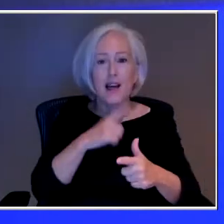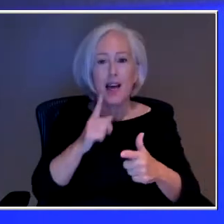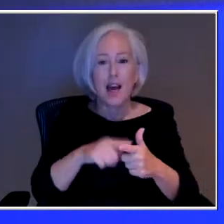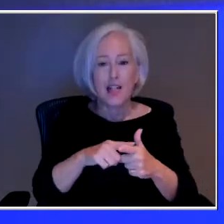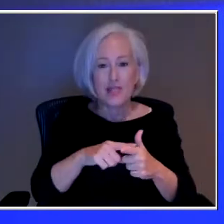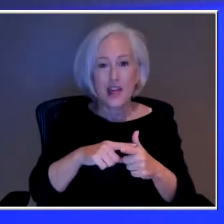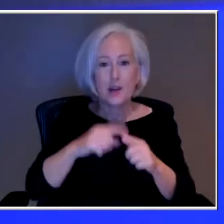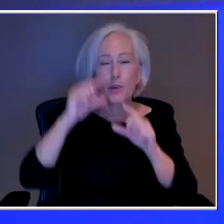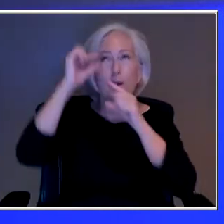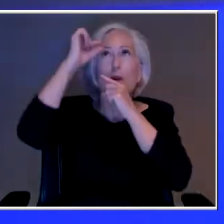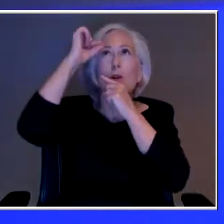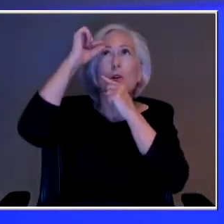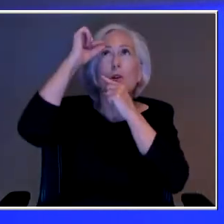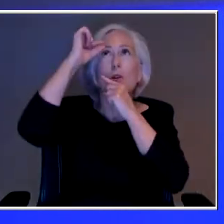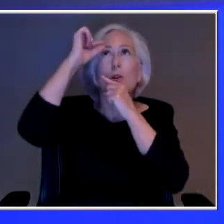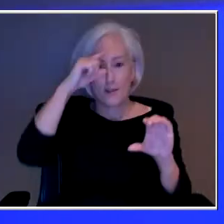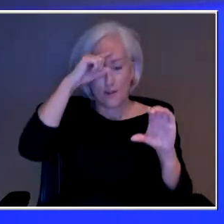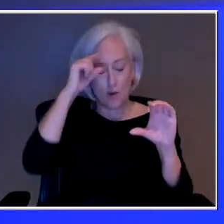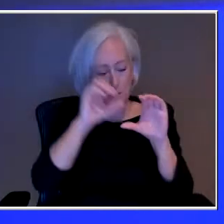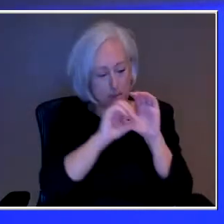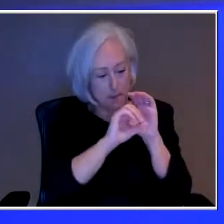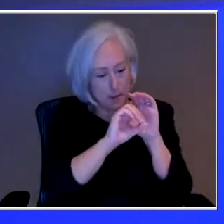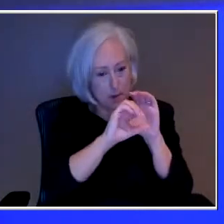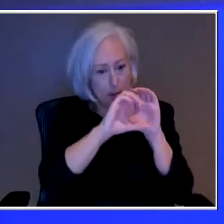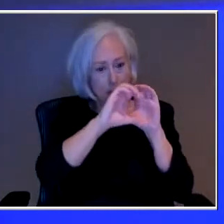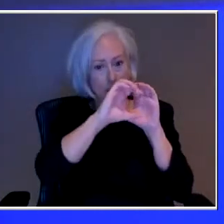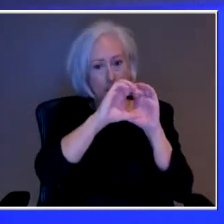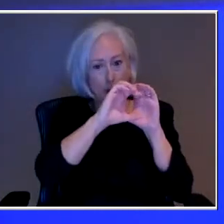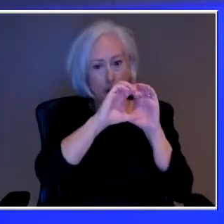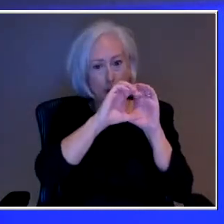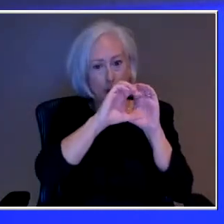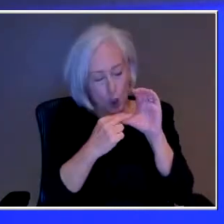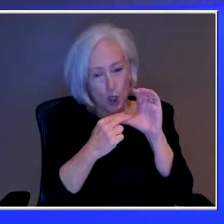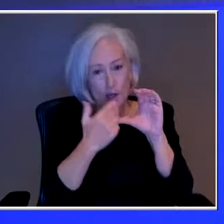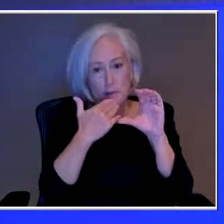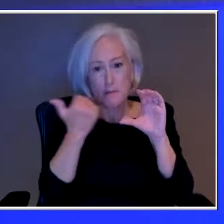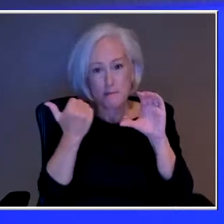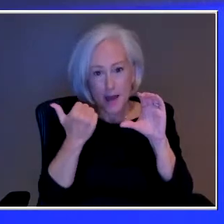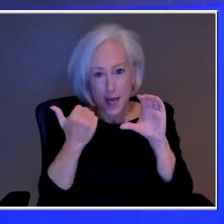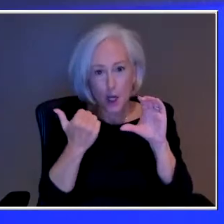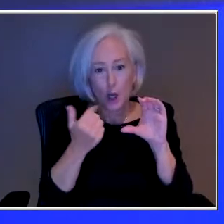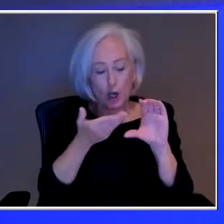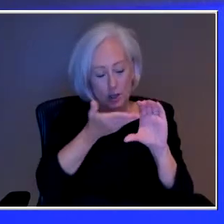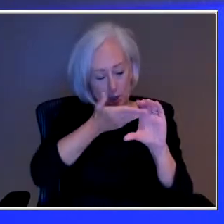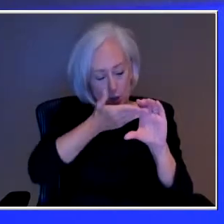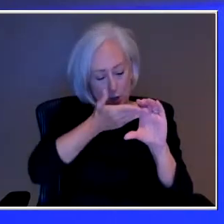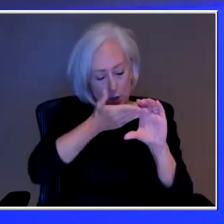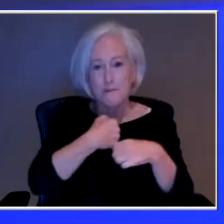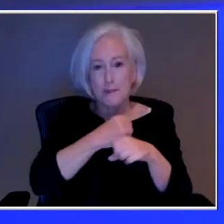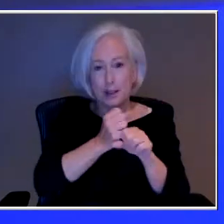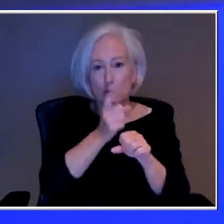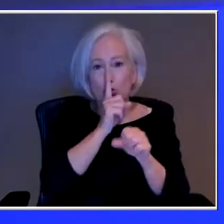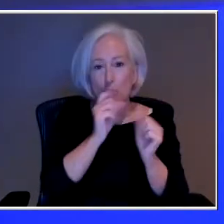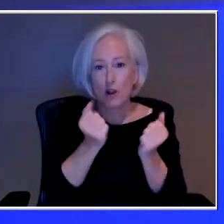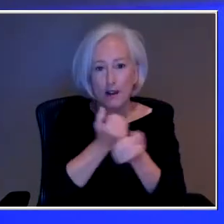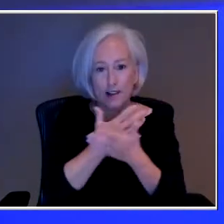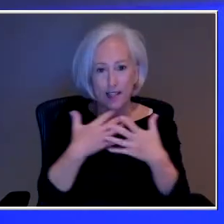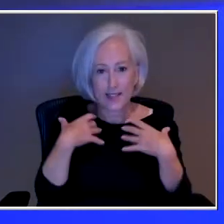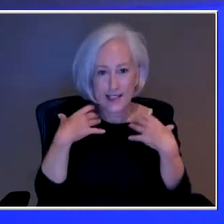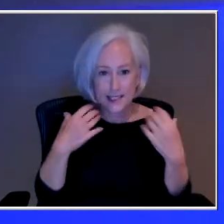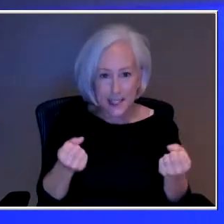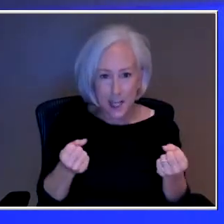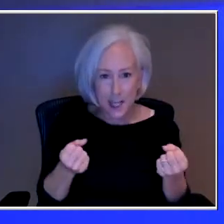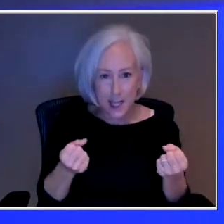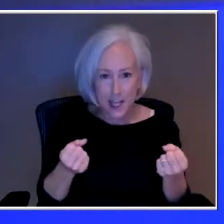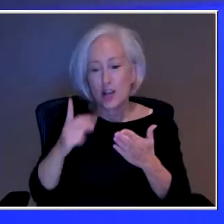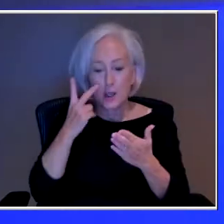that's very important for Dr. Brockstrom to be able to do her assessment after to, one, look at the back of the eye and make sure everything's healthy, as well as check for any need for glasses.